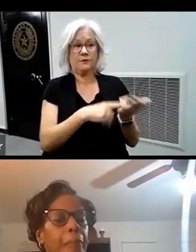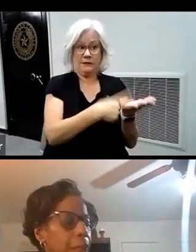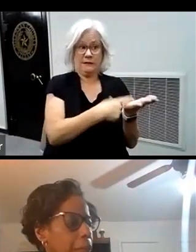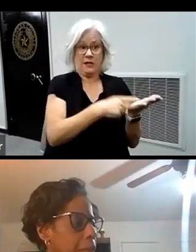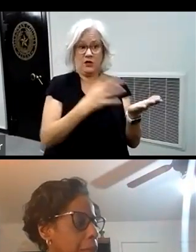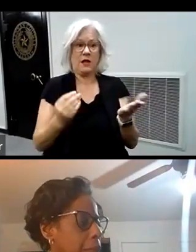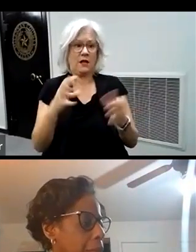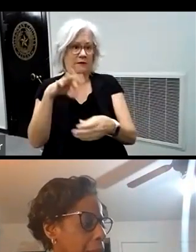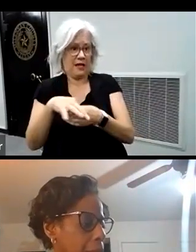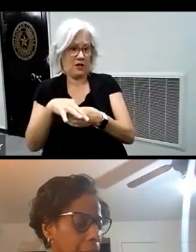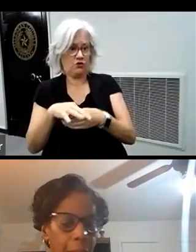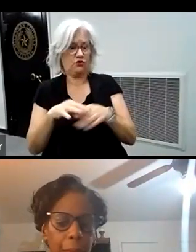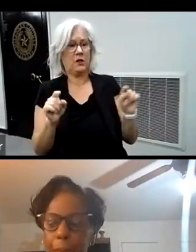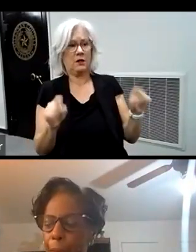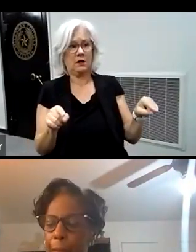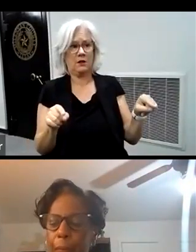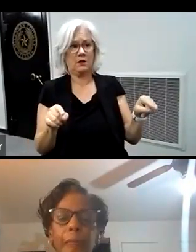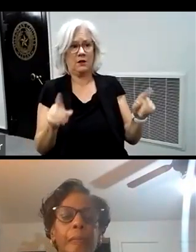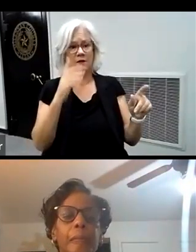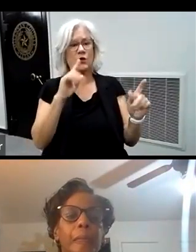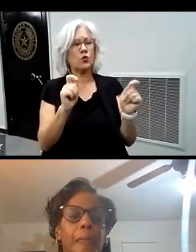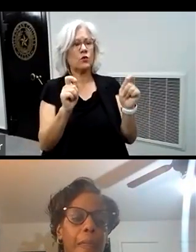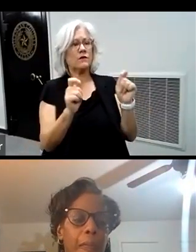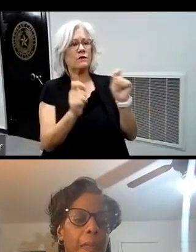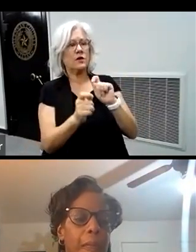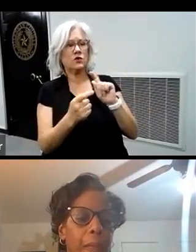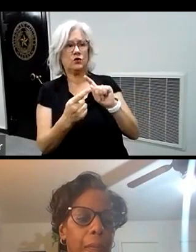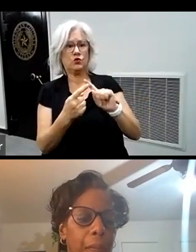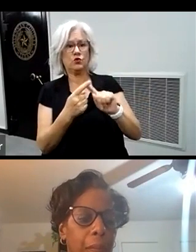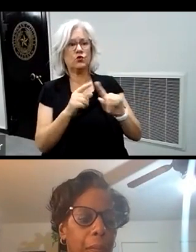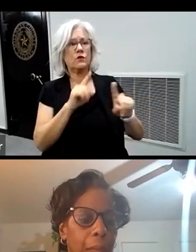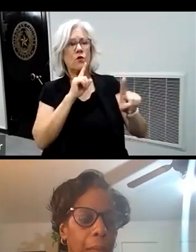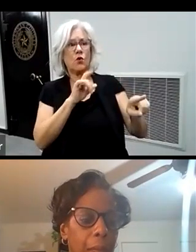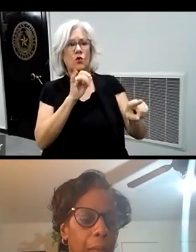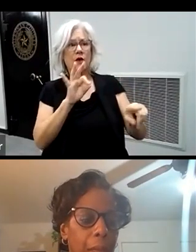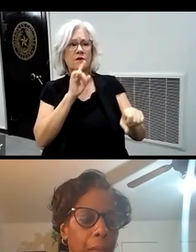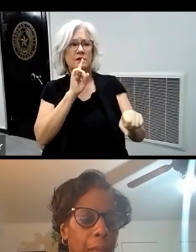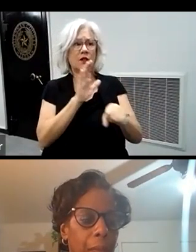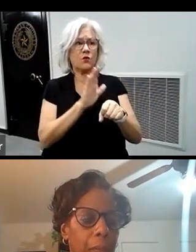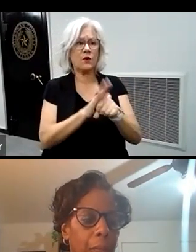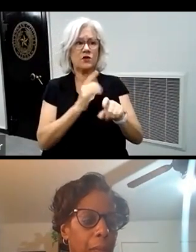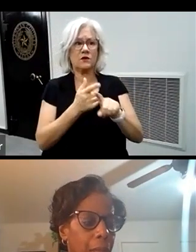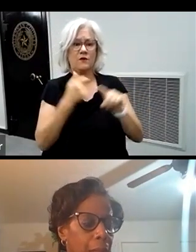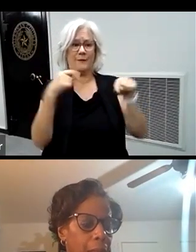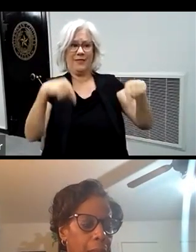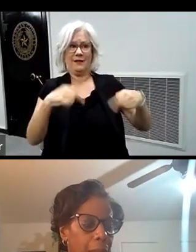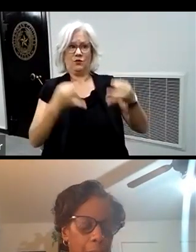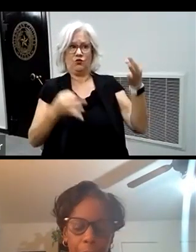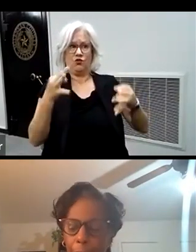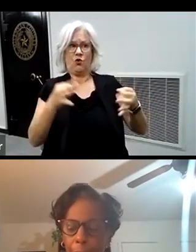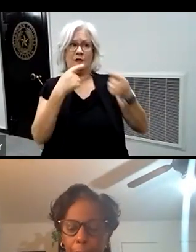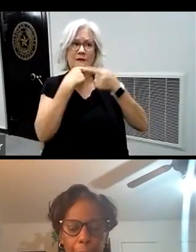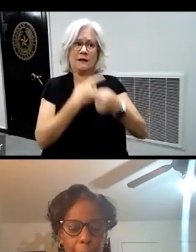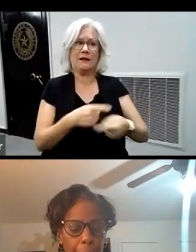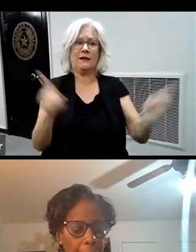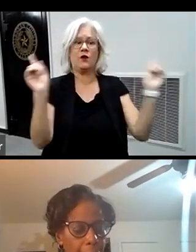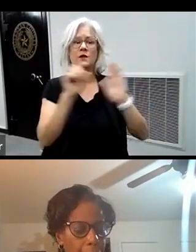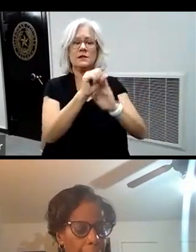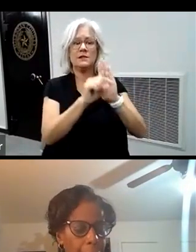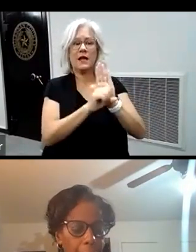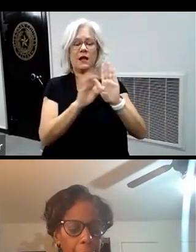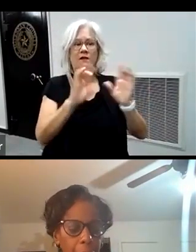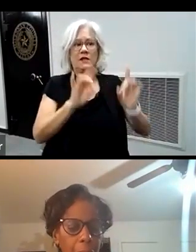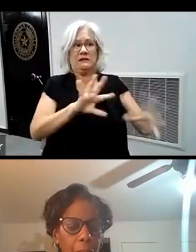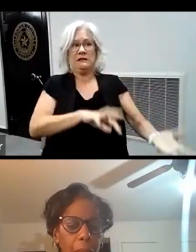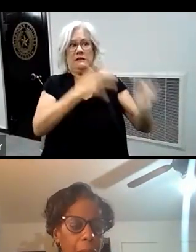action, on revisions, to the order and declaration of McLennan County Commissioners Court declaring a state of disaster for